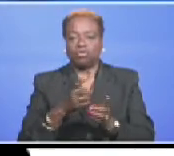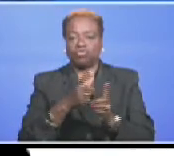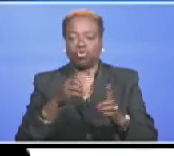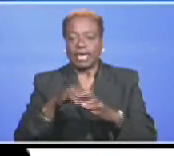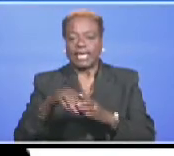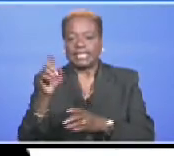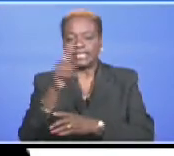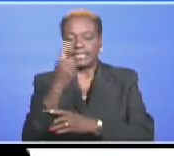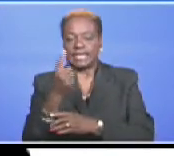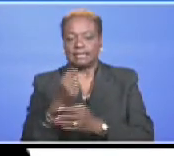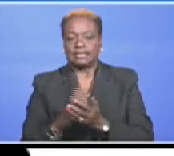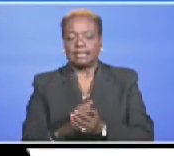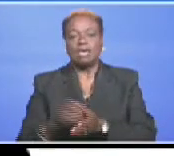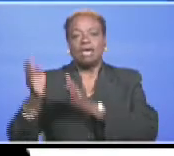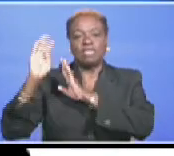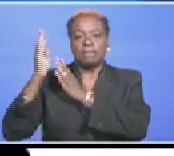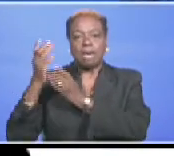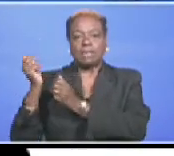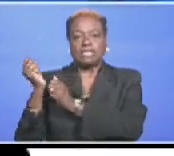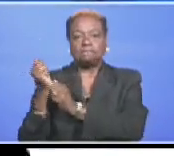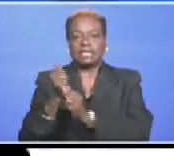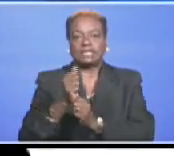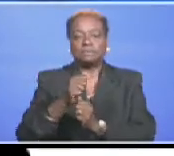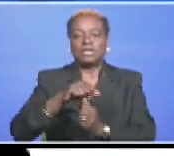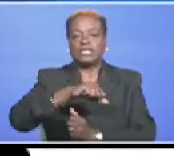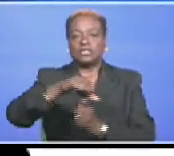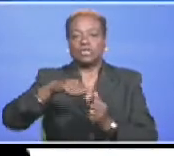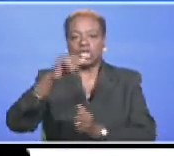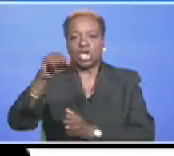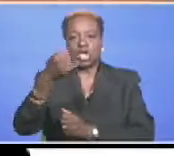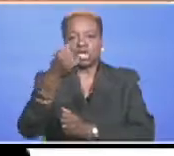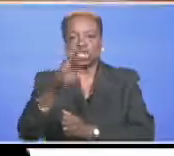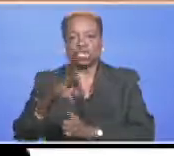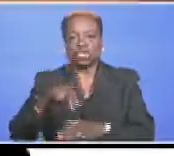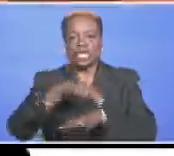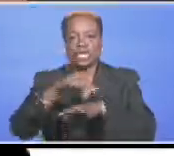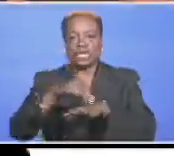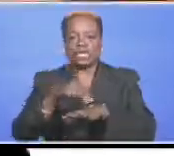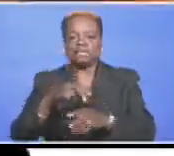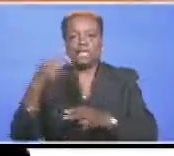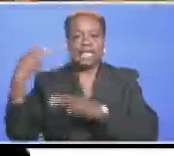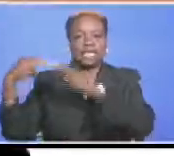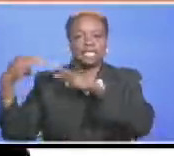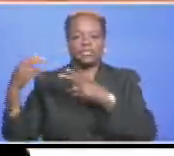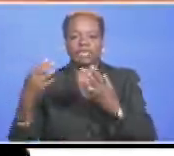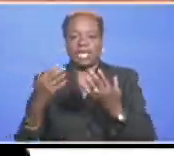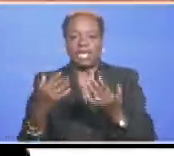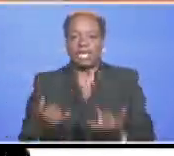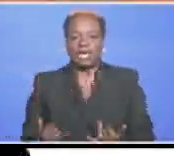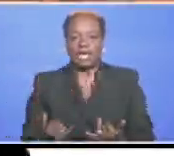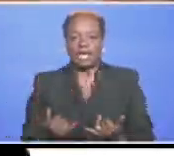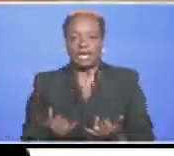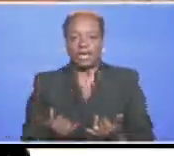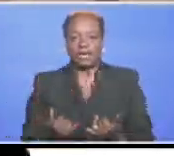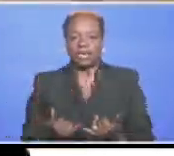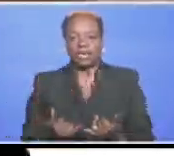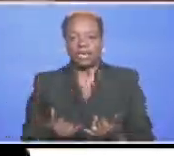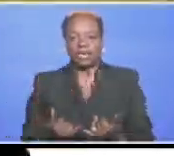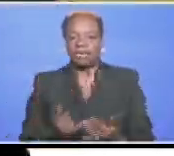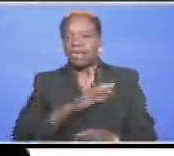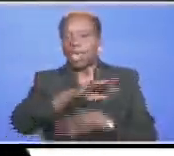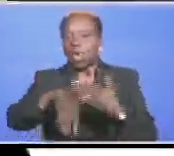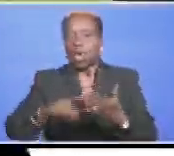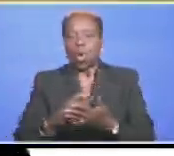singles. The Bahamas Baseball Association's Junior Nationals, all history now. Forget home field advantage. It was all